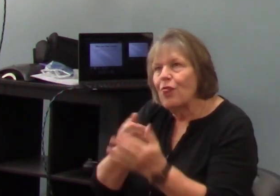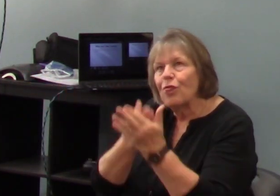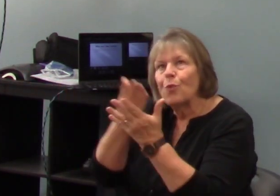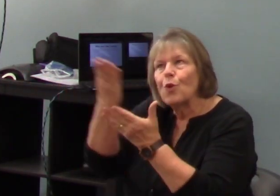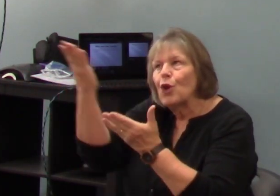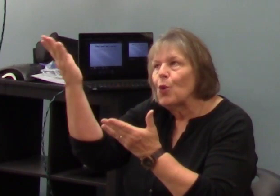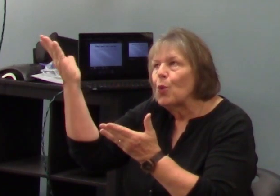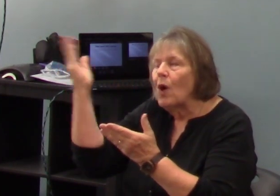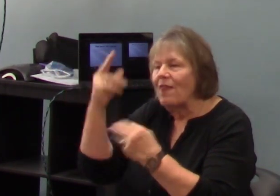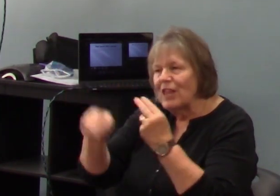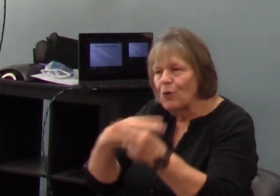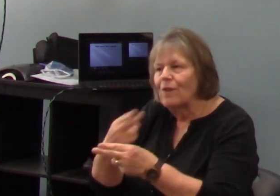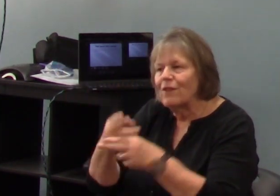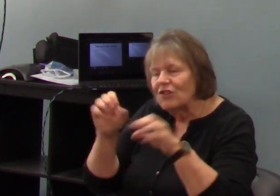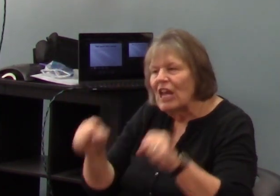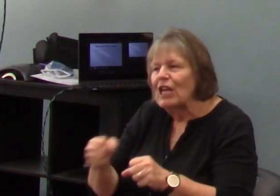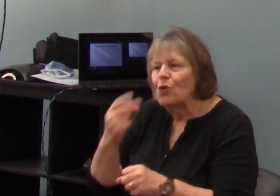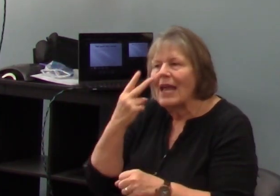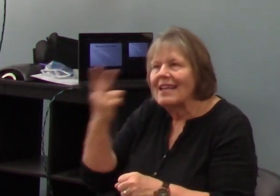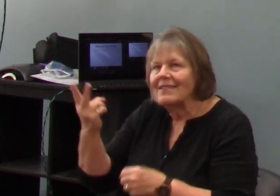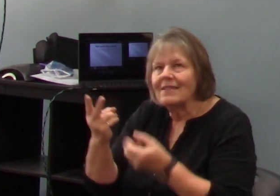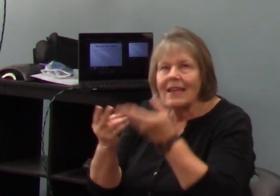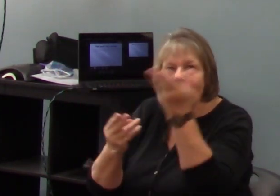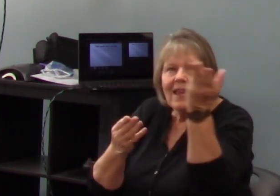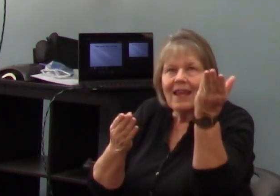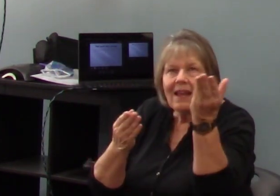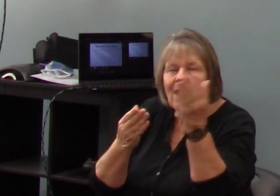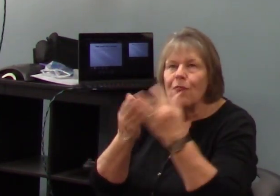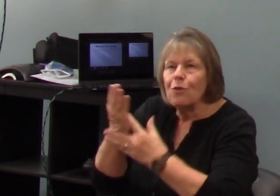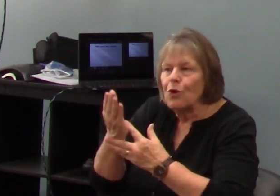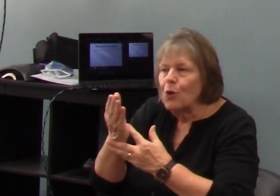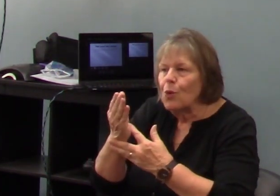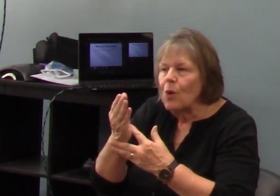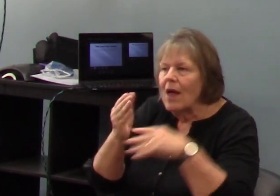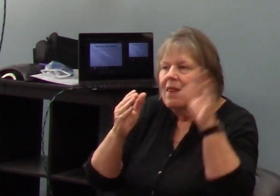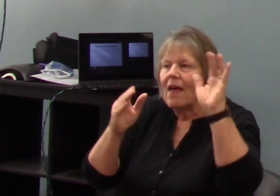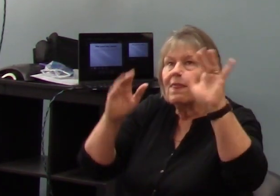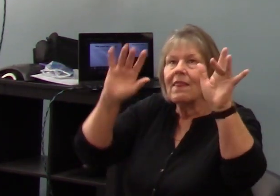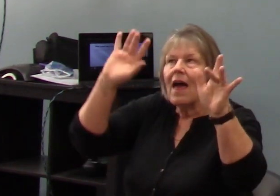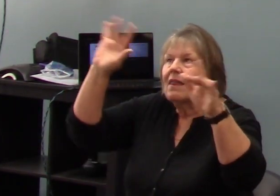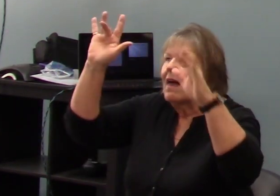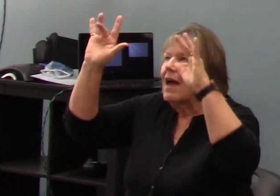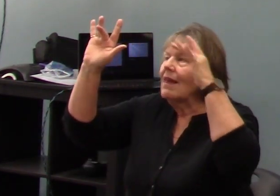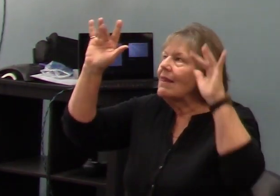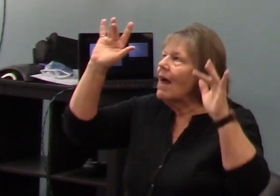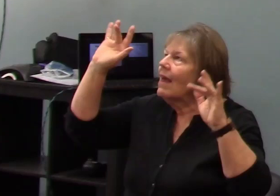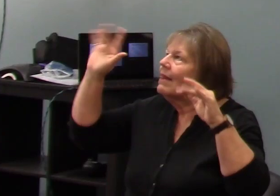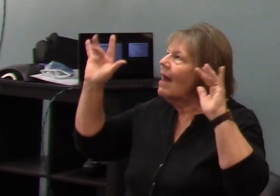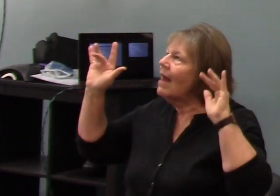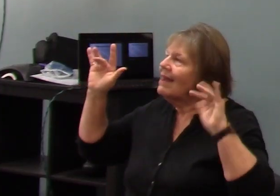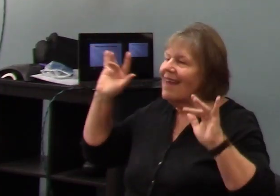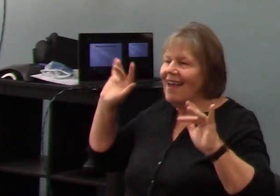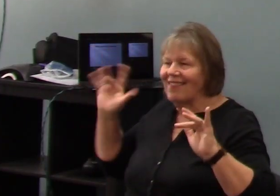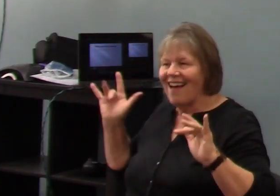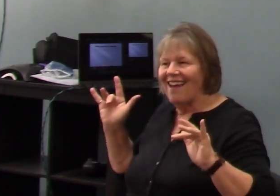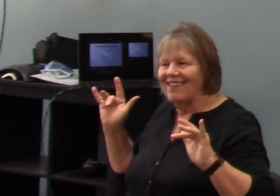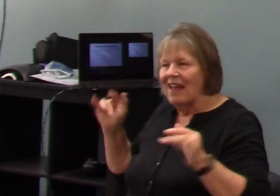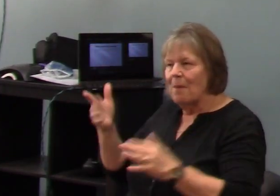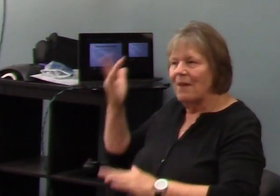this heat and light, you can start seeing through it. Eventually it was like taking a picture of the early universe, and that's what they're